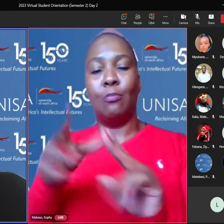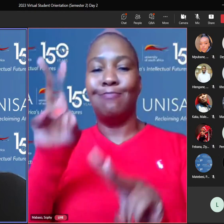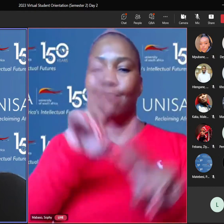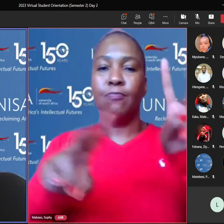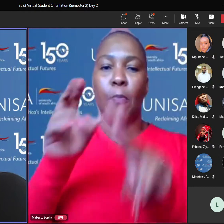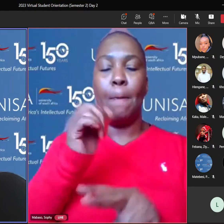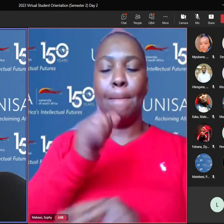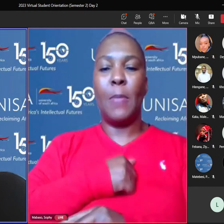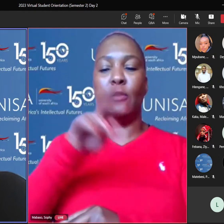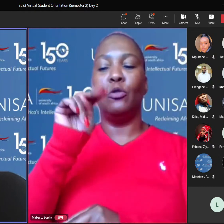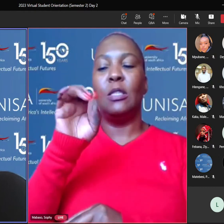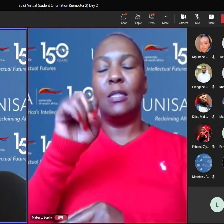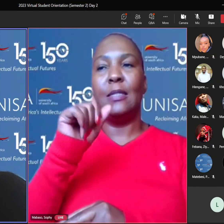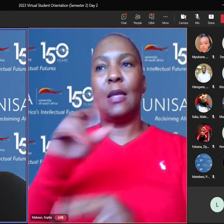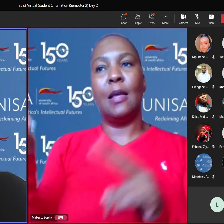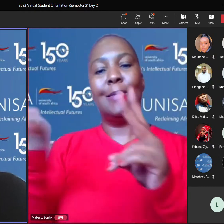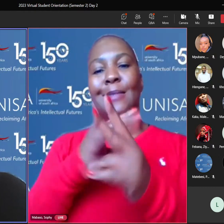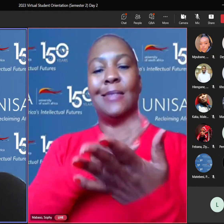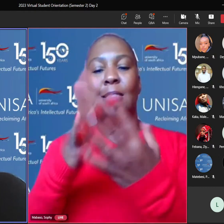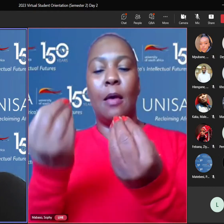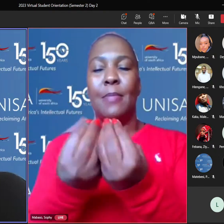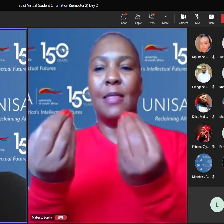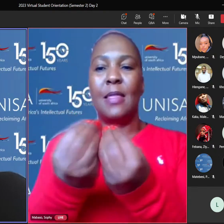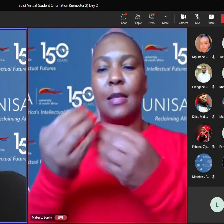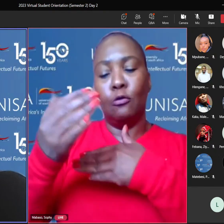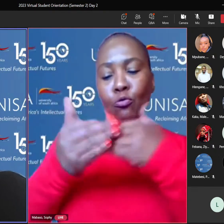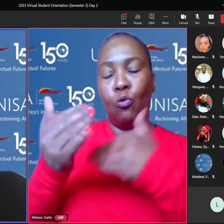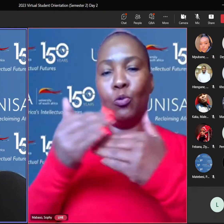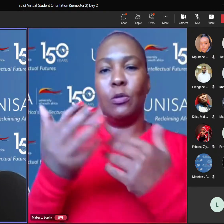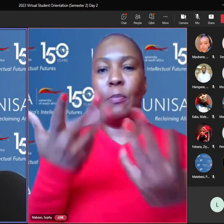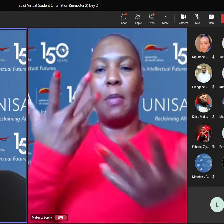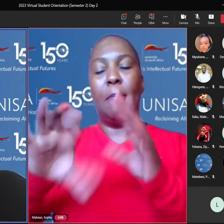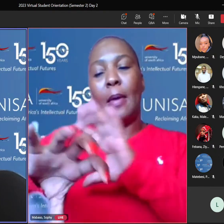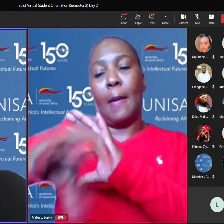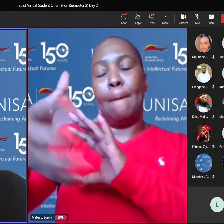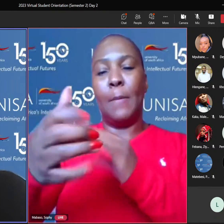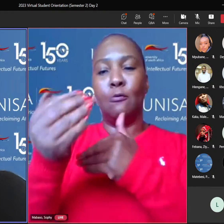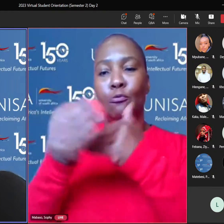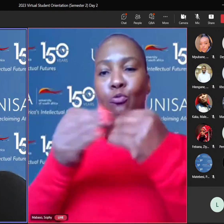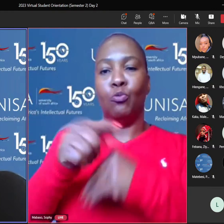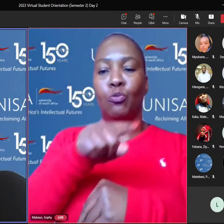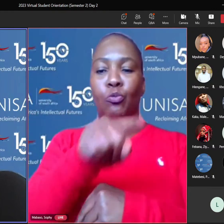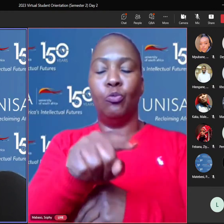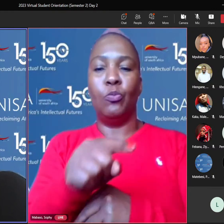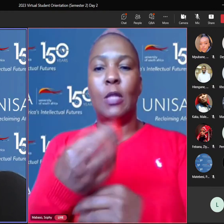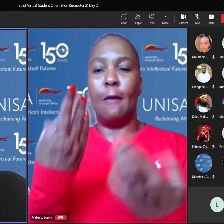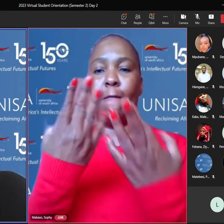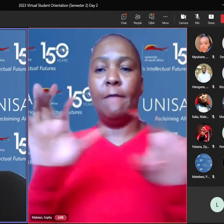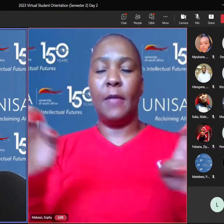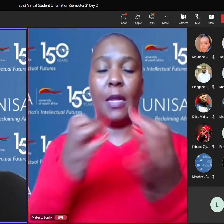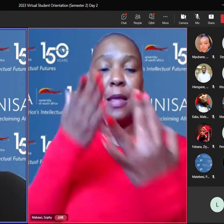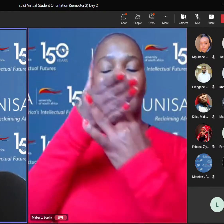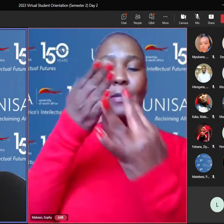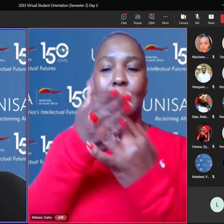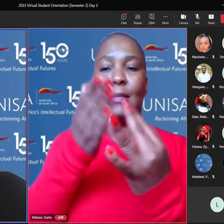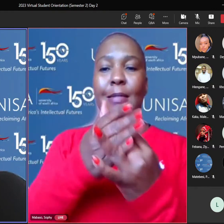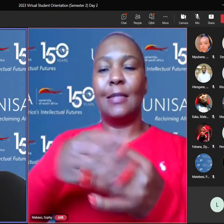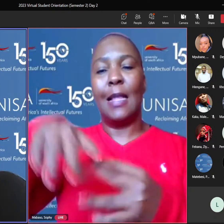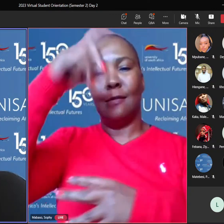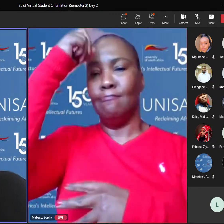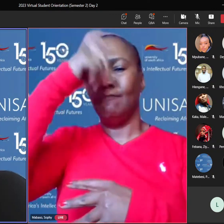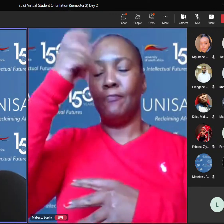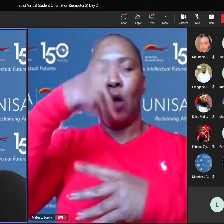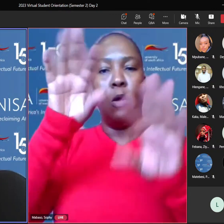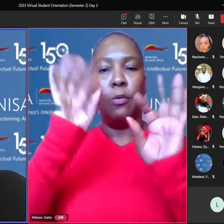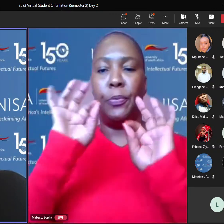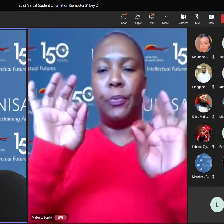see if there's something closer than maybe the campus that you're nearest to. And then, of course, you've got free access. And I mean, that's brilliant. Really appreciate that